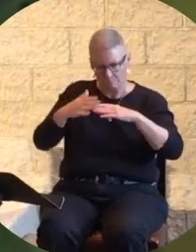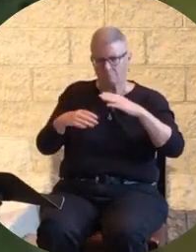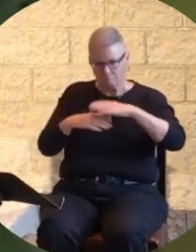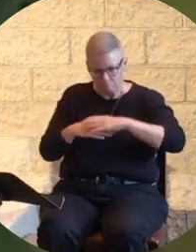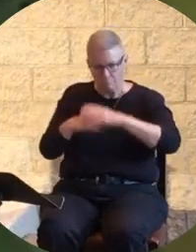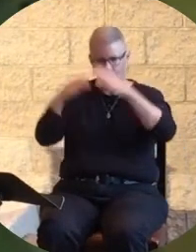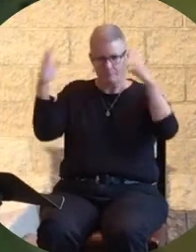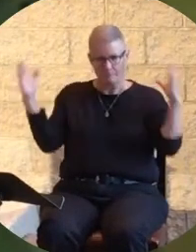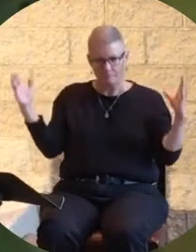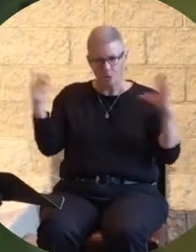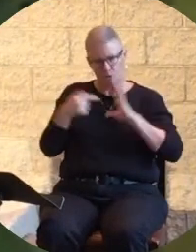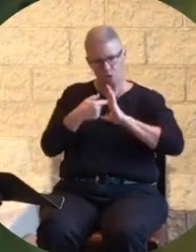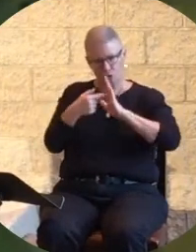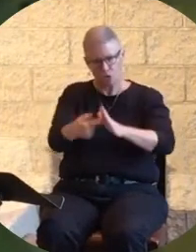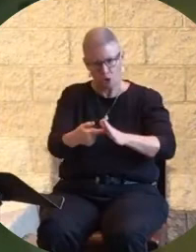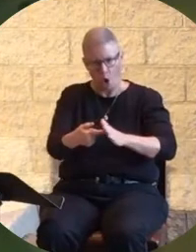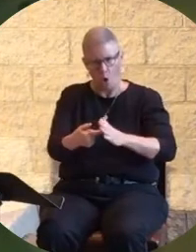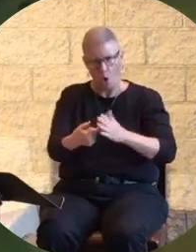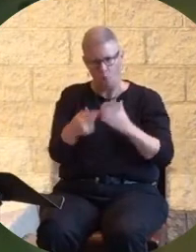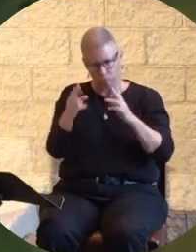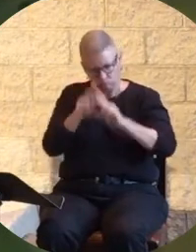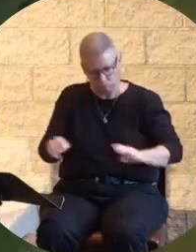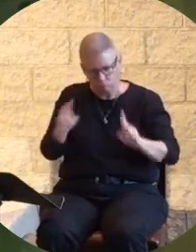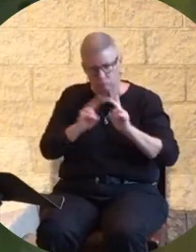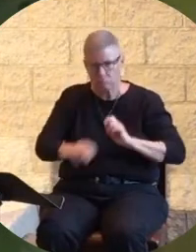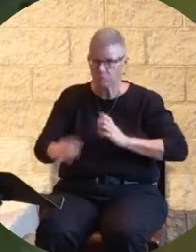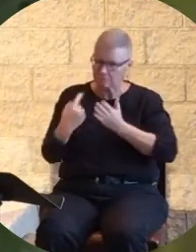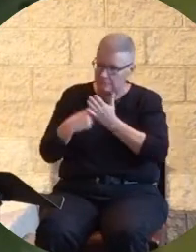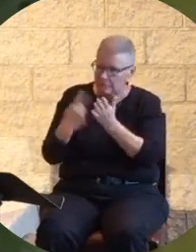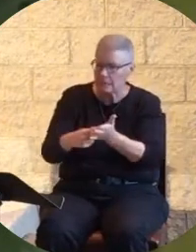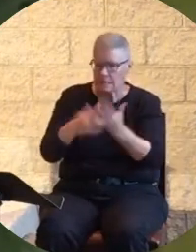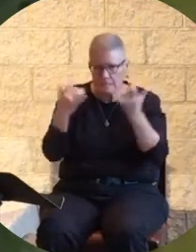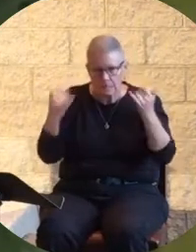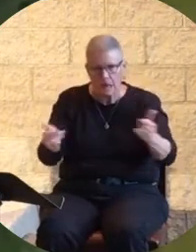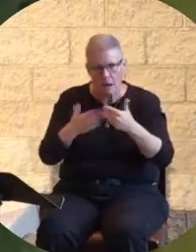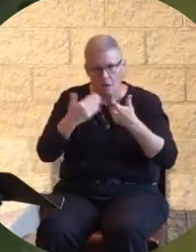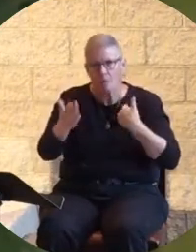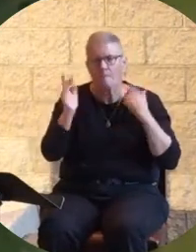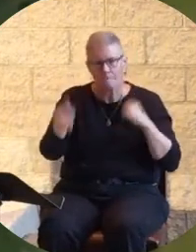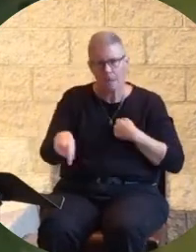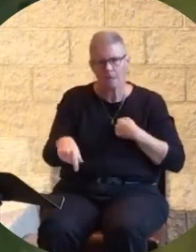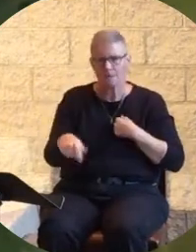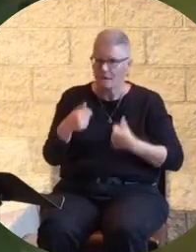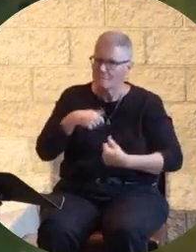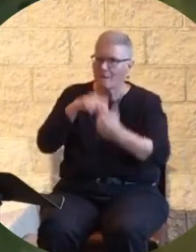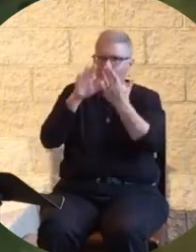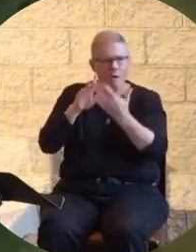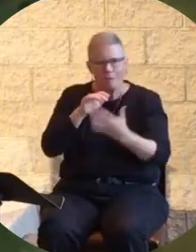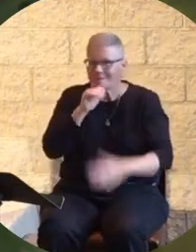Things that were hidden, things that were not discussed, things that were not being faced